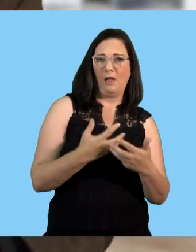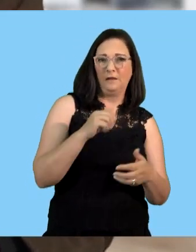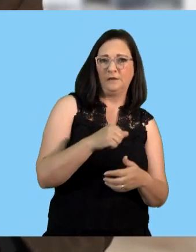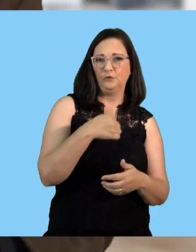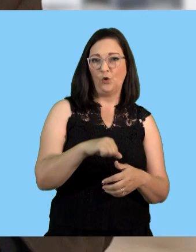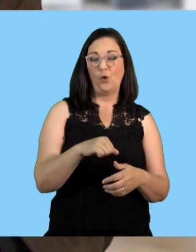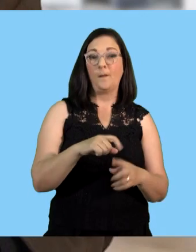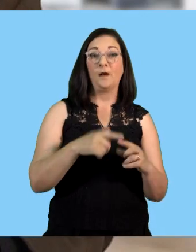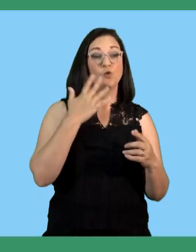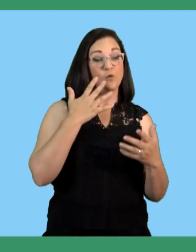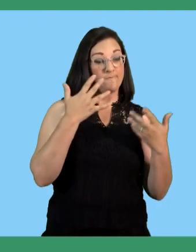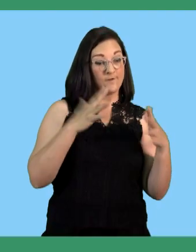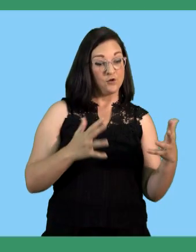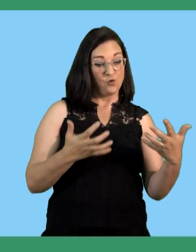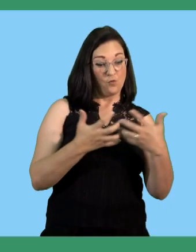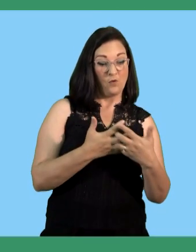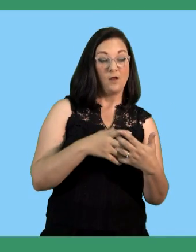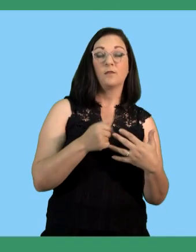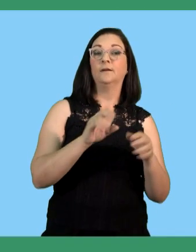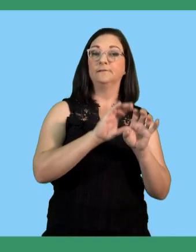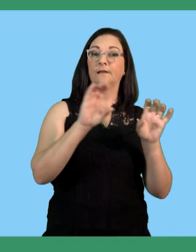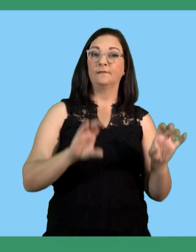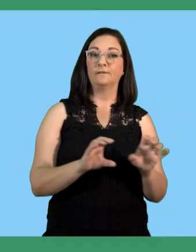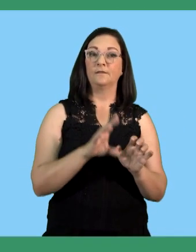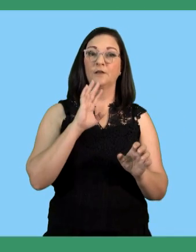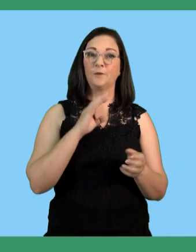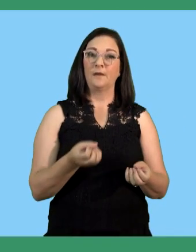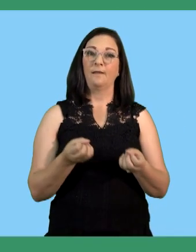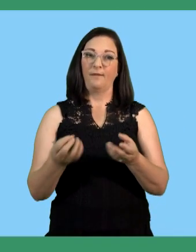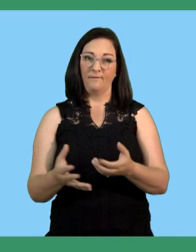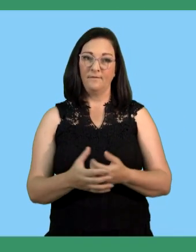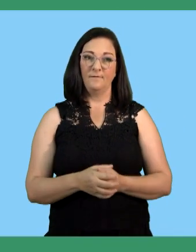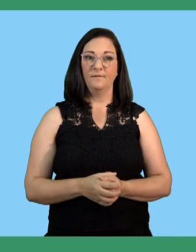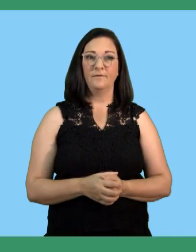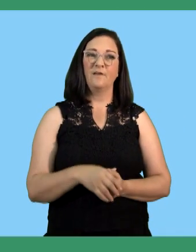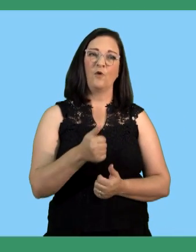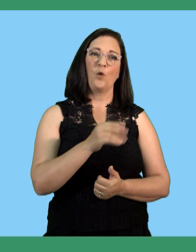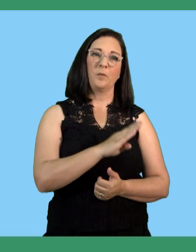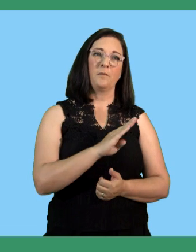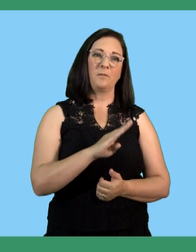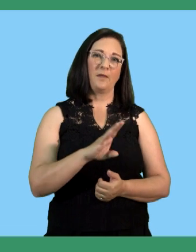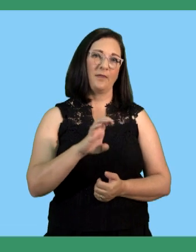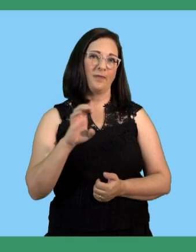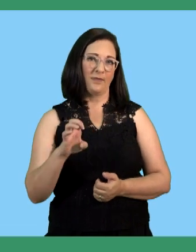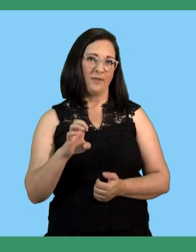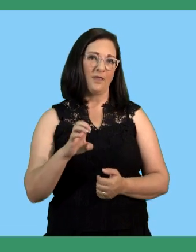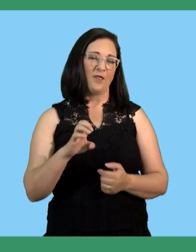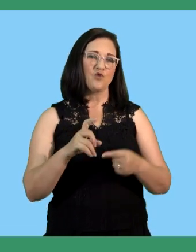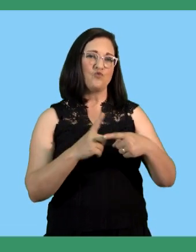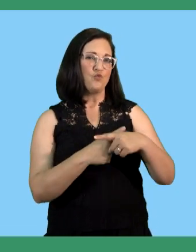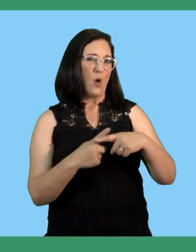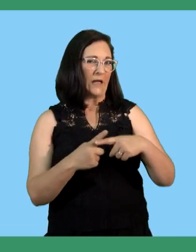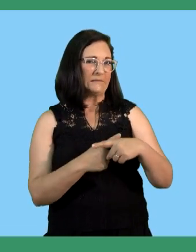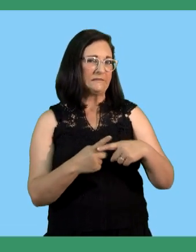afterwards a certificate will be issued to the business that stipulates their BBBEE rating. Will be rated according to